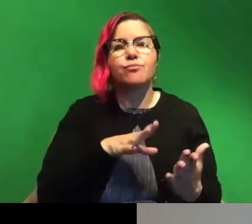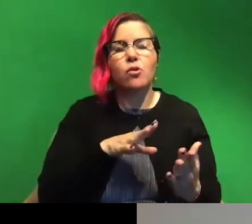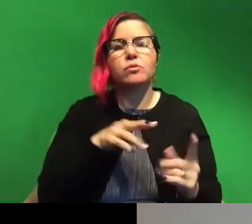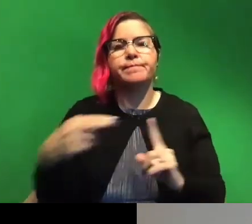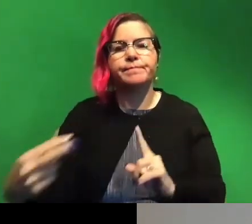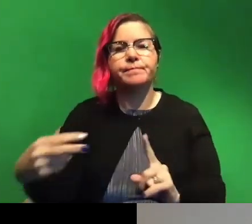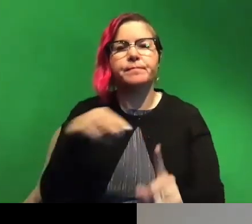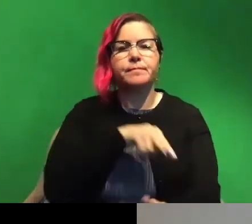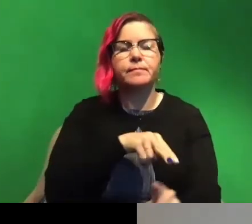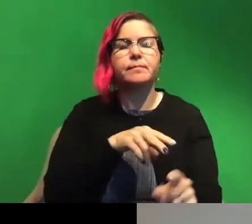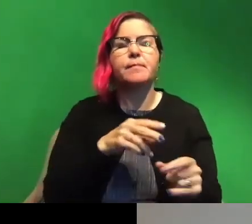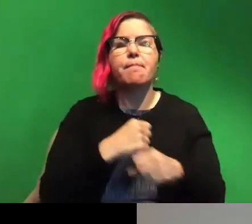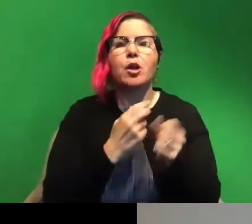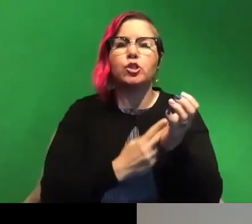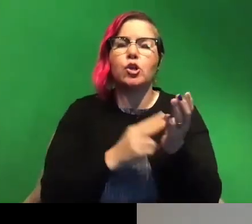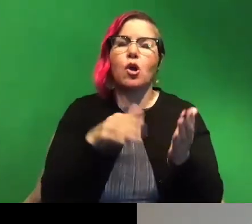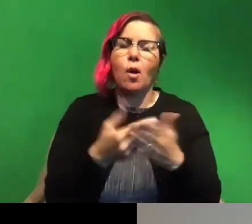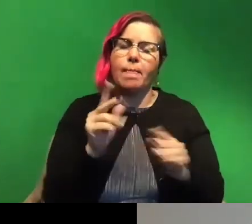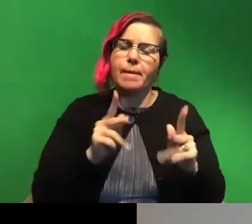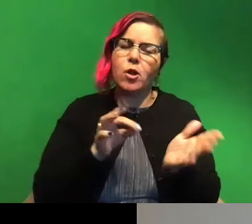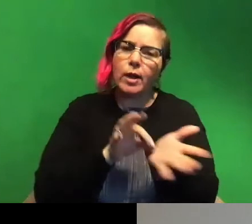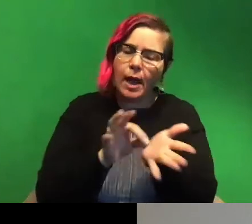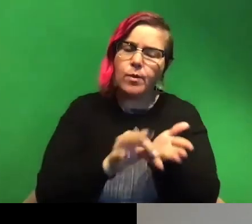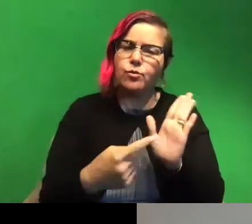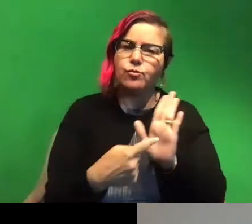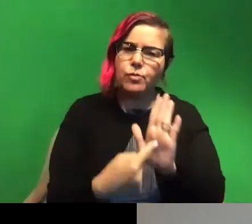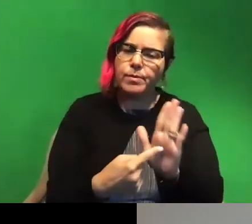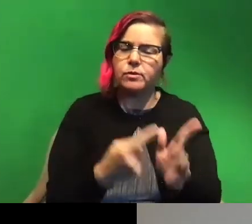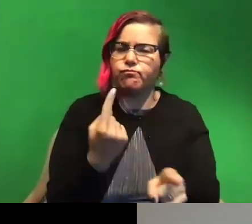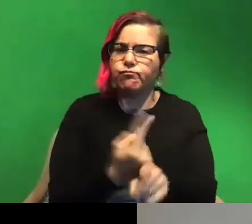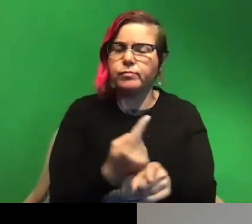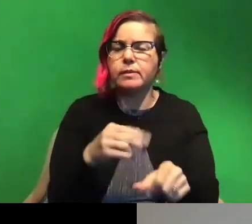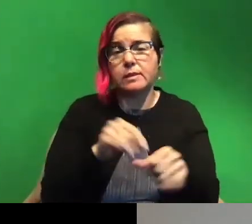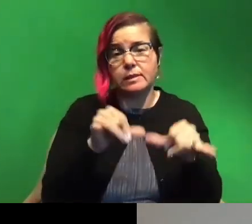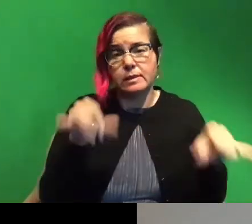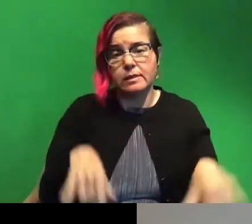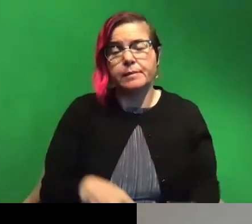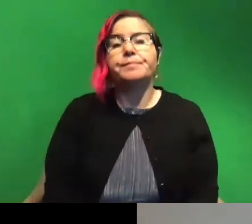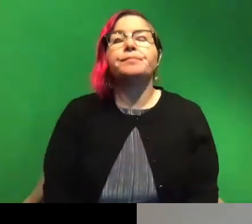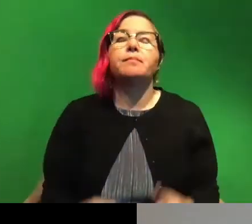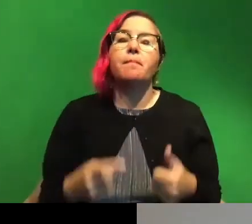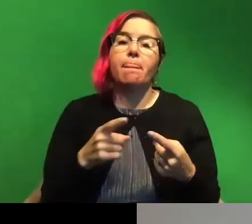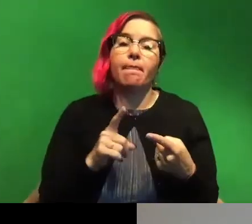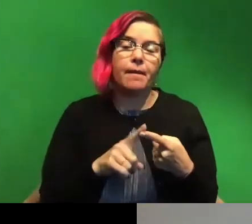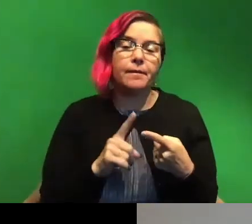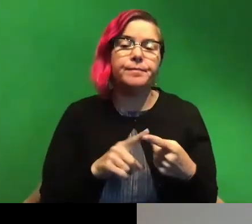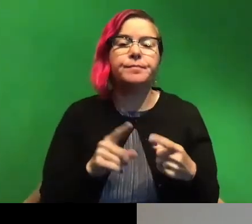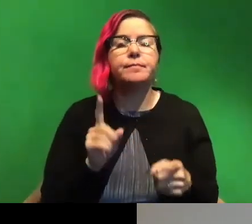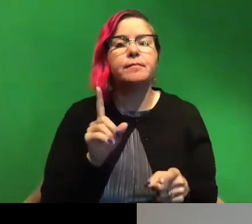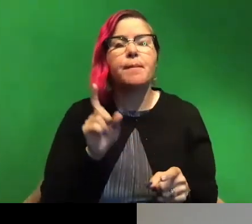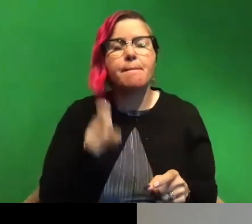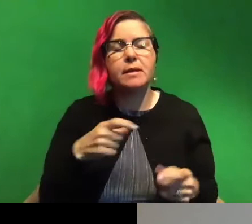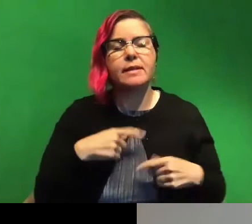and ensuring that all individuals are counted and represented correctly in systems. So one, we have to have diverse individuals